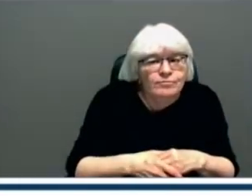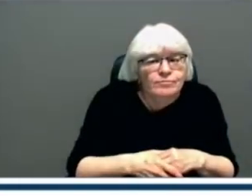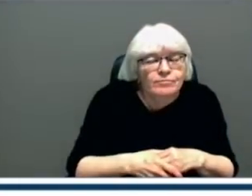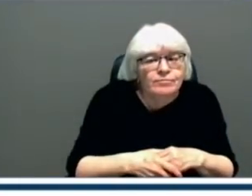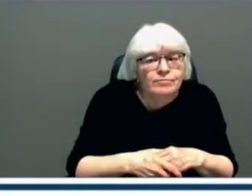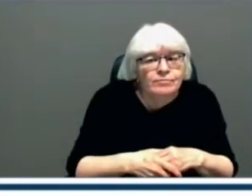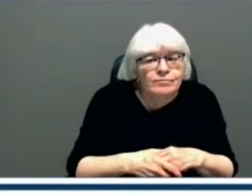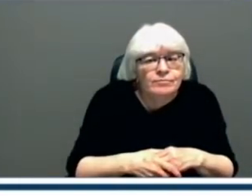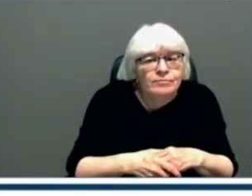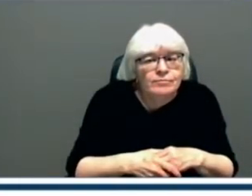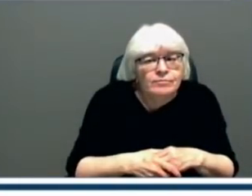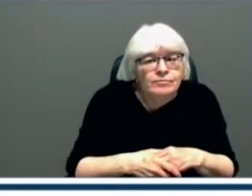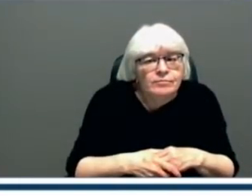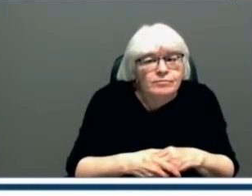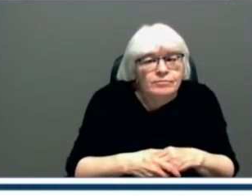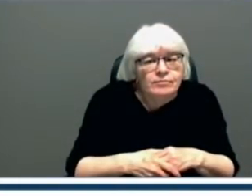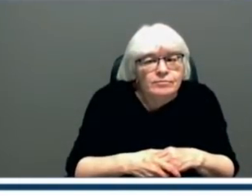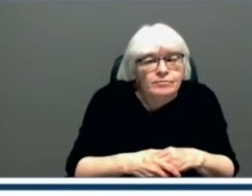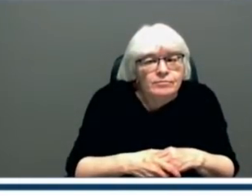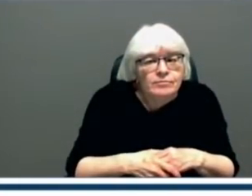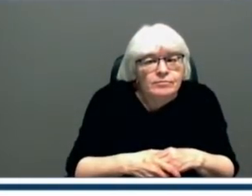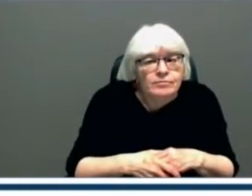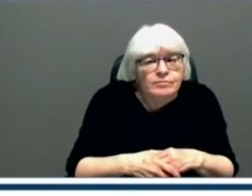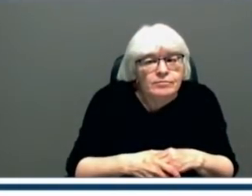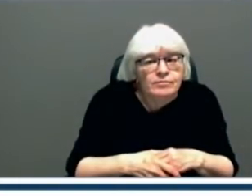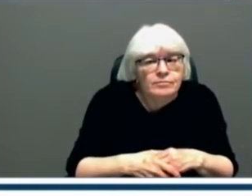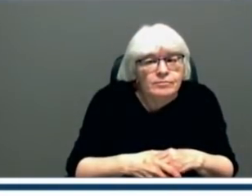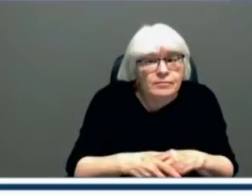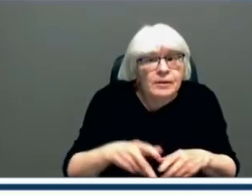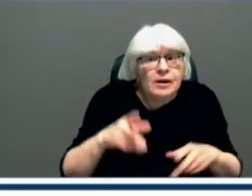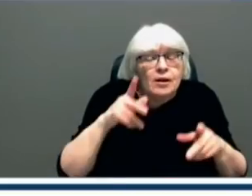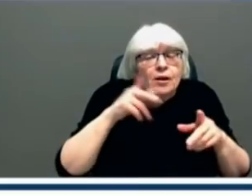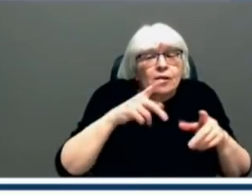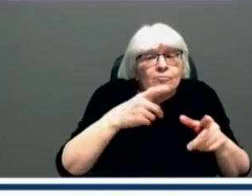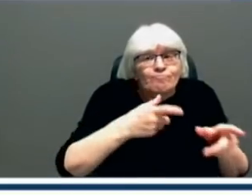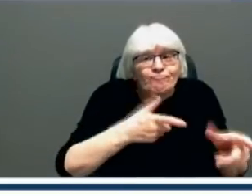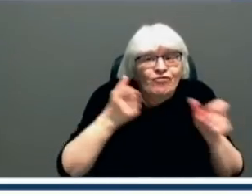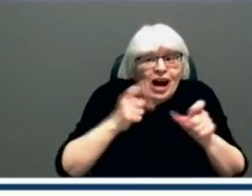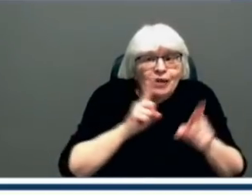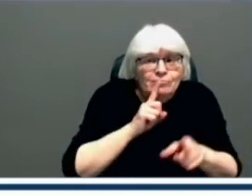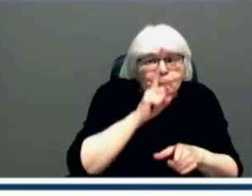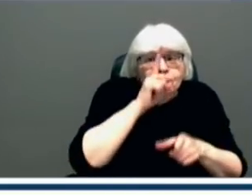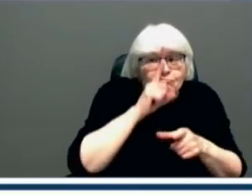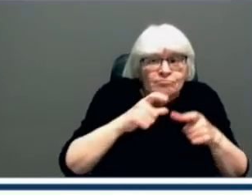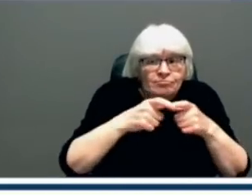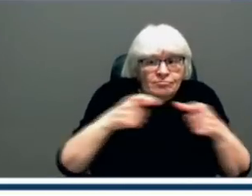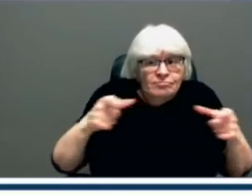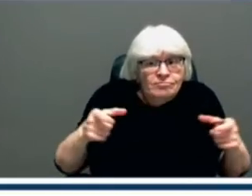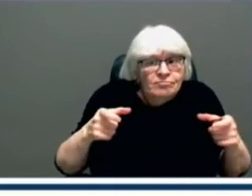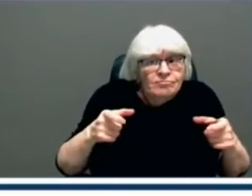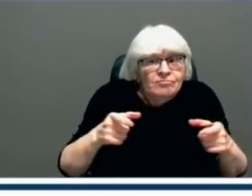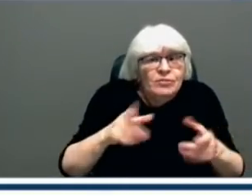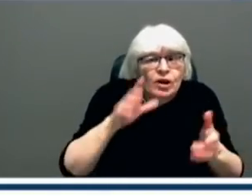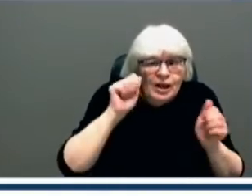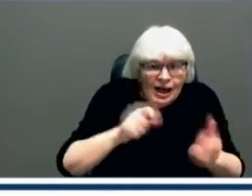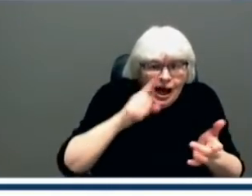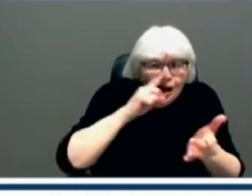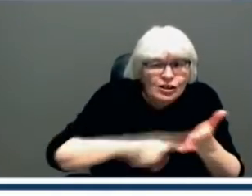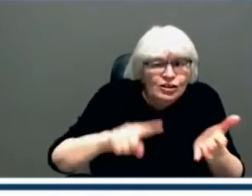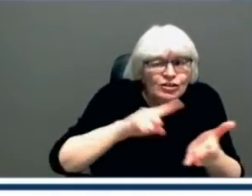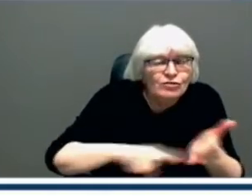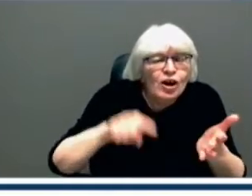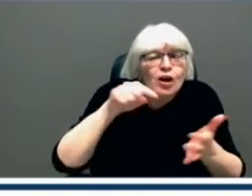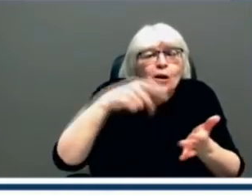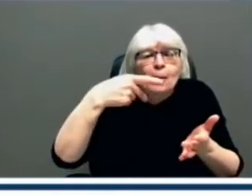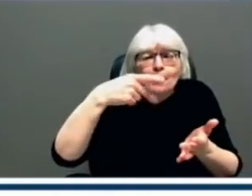people who have a rapid test do have the option to then confirm that with a PCR. And every day it varies a bit,